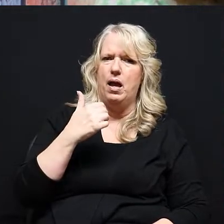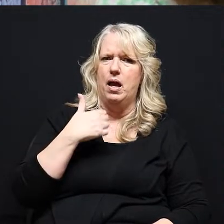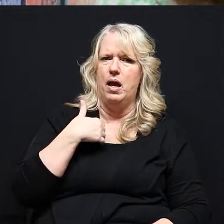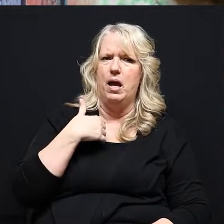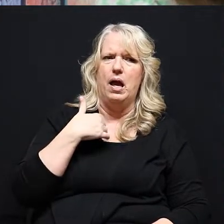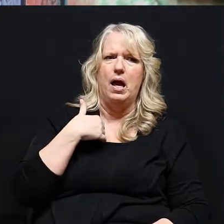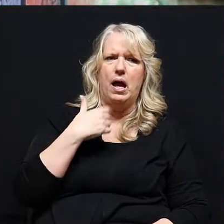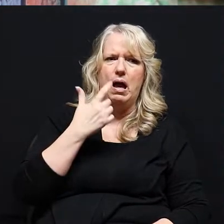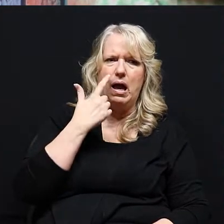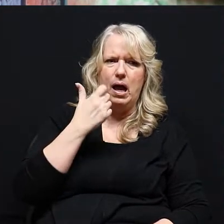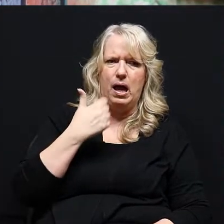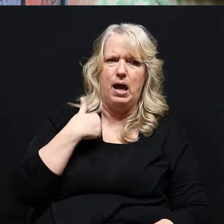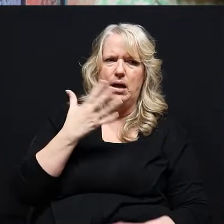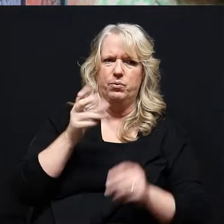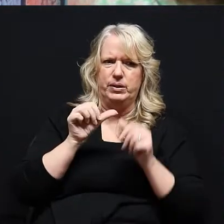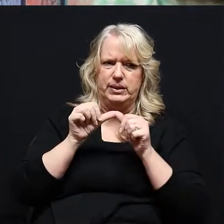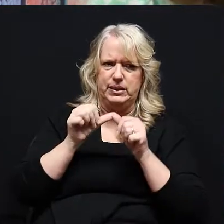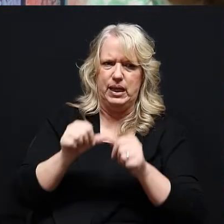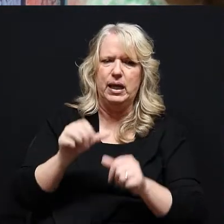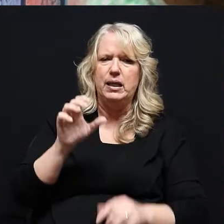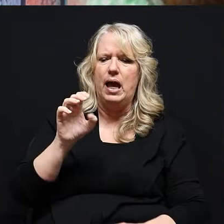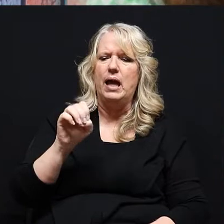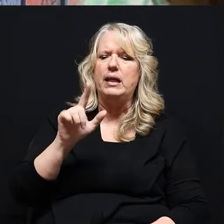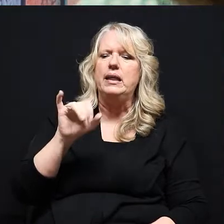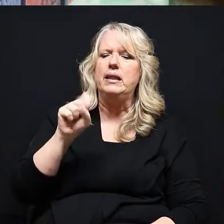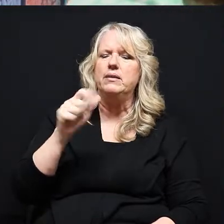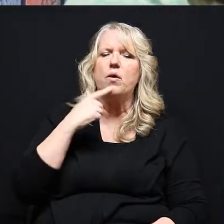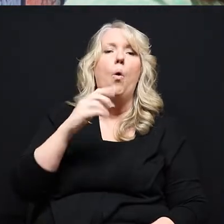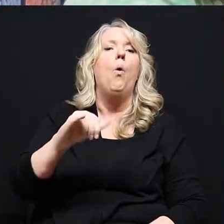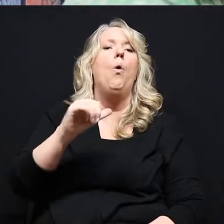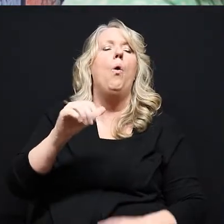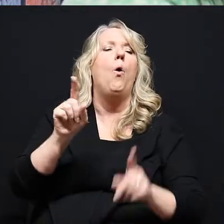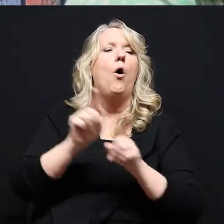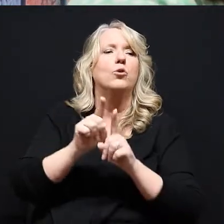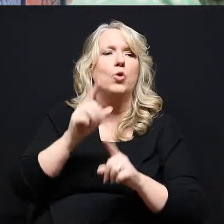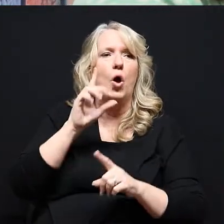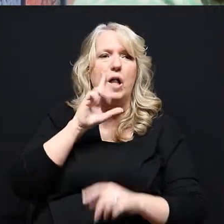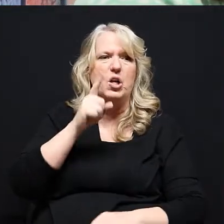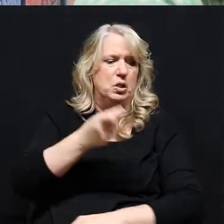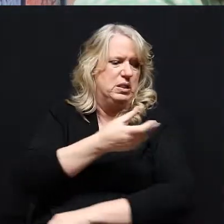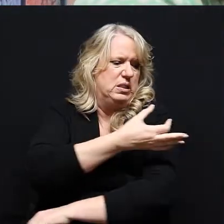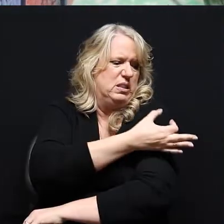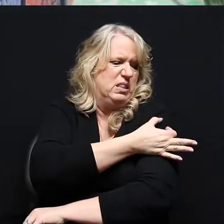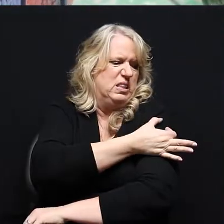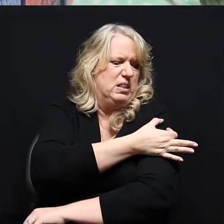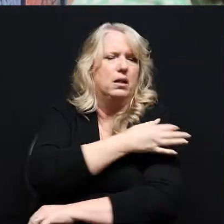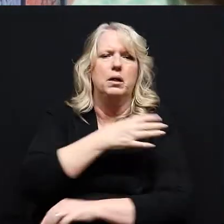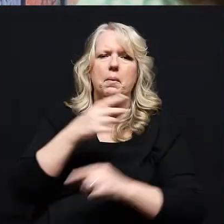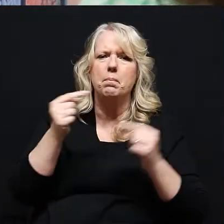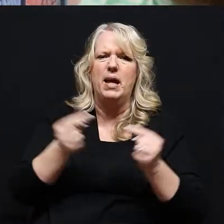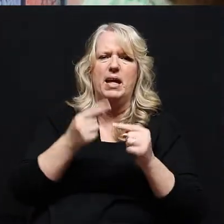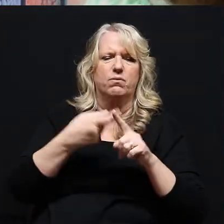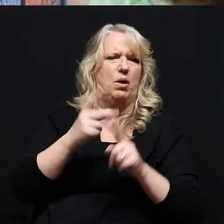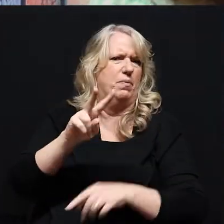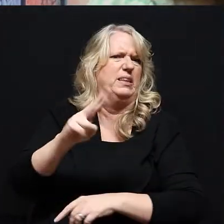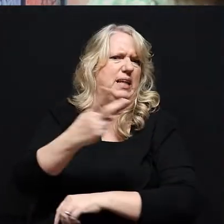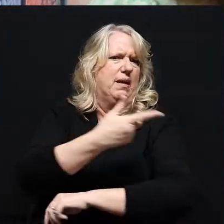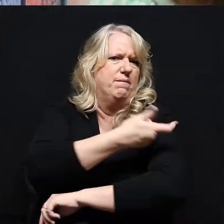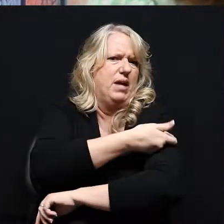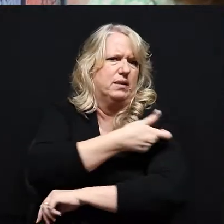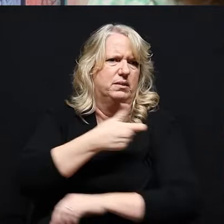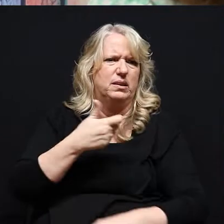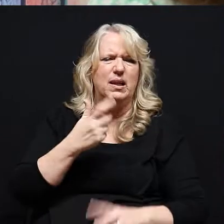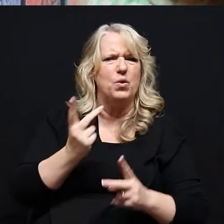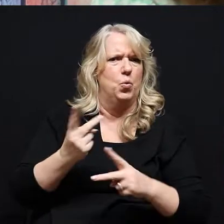with Lisa's. And then I got better. Oh, and also I had a really huge pain on my arm from the second vaccine. It